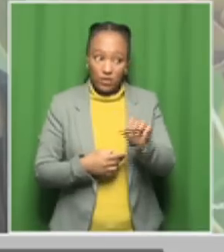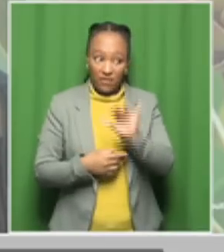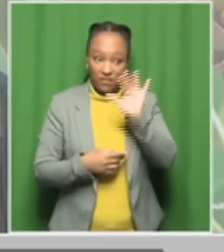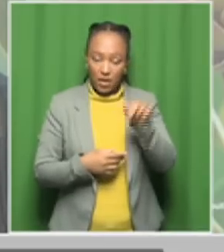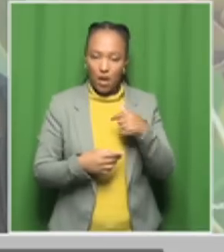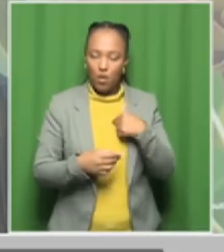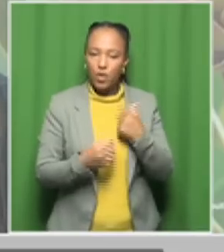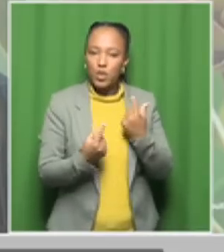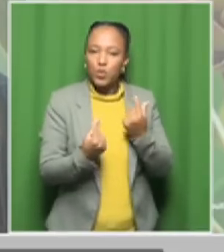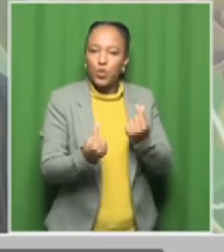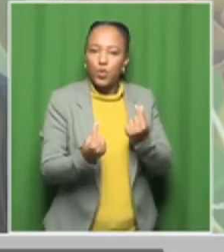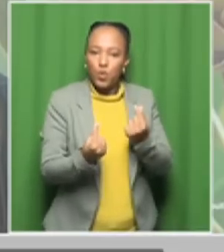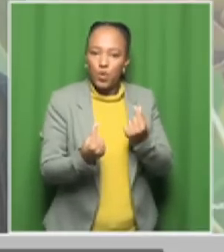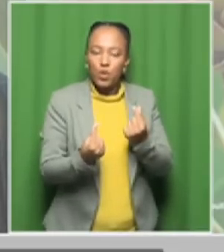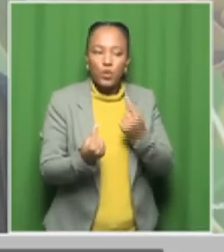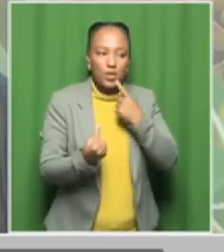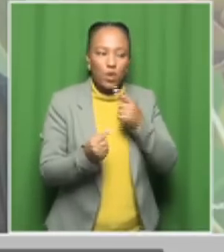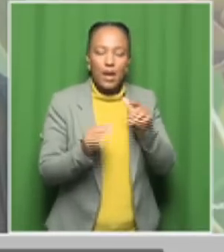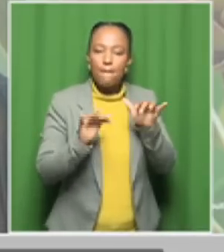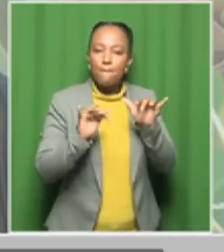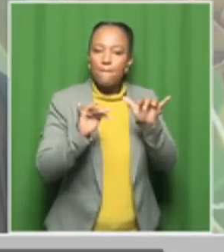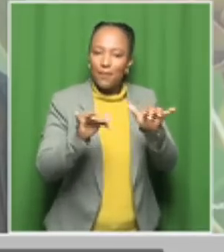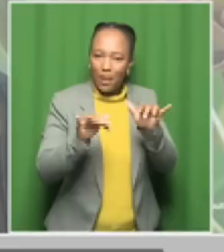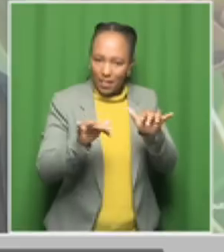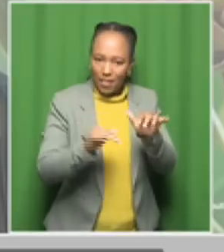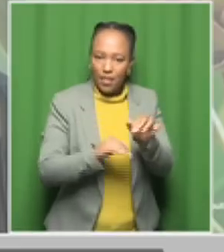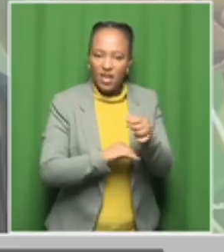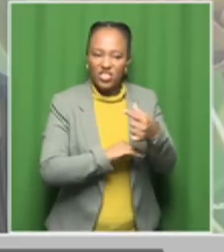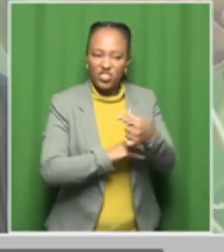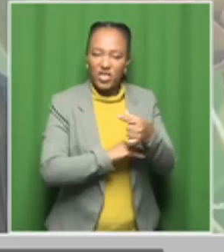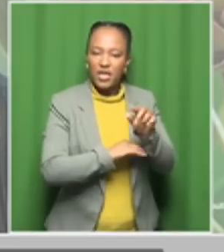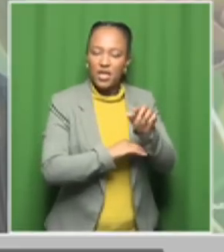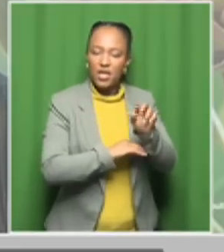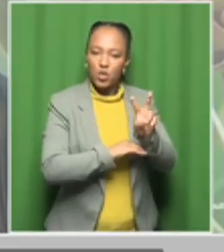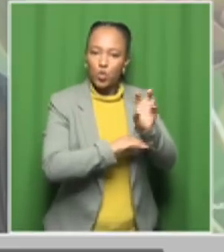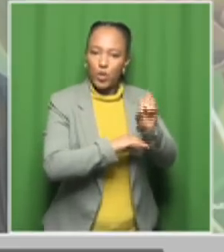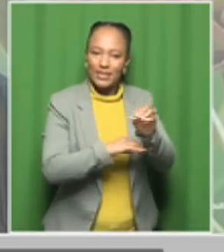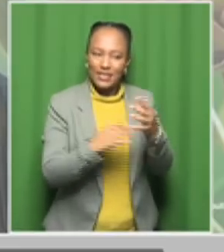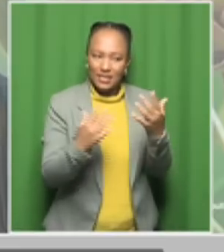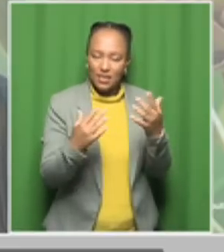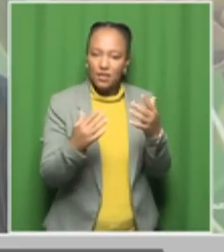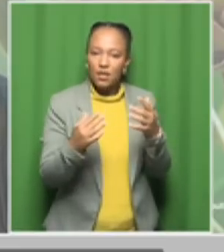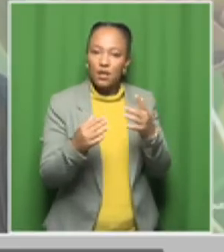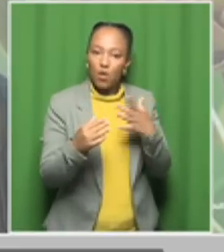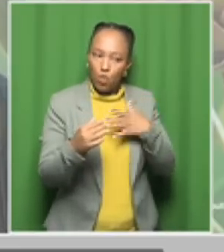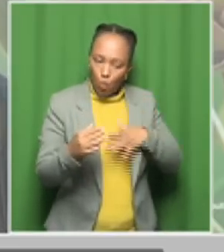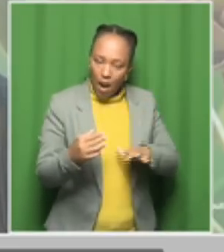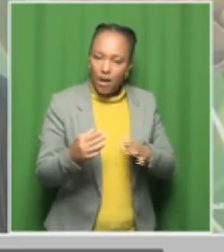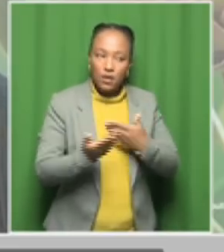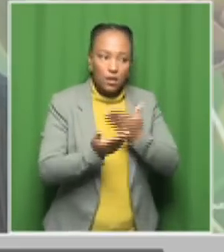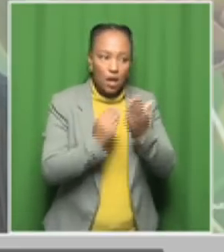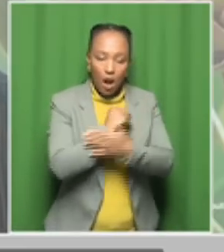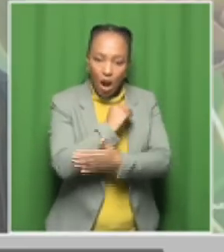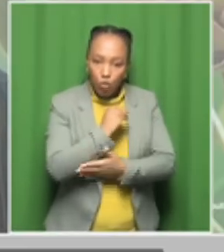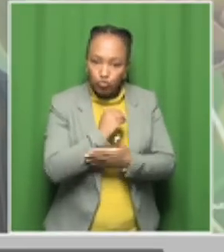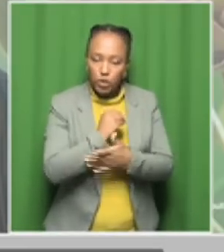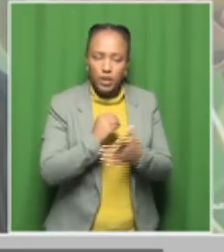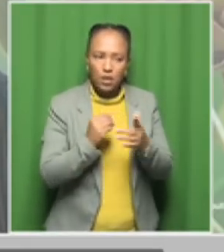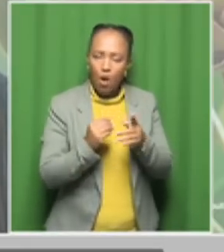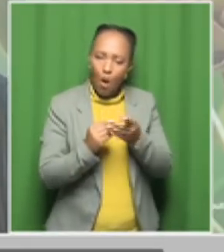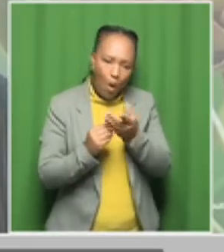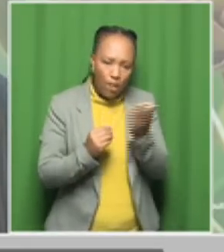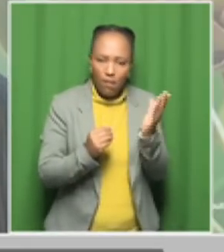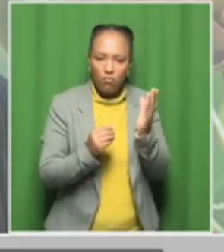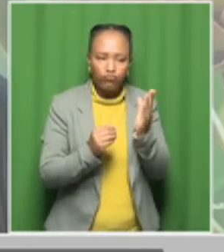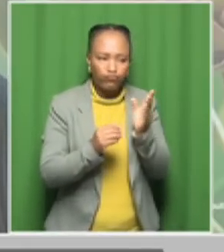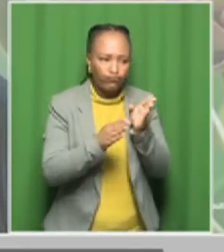are calling it a People's G20. So we've ensured that the G20 reaches all the parts of our country. Remember, our calendar has